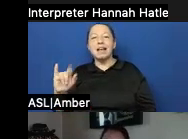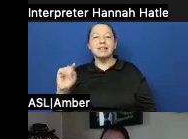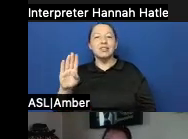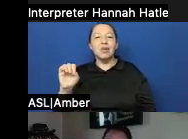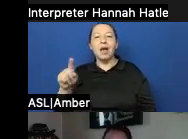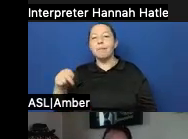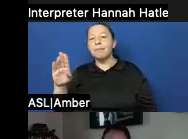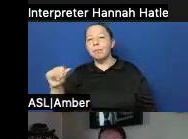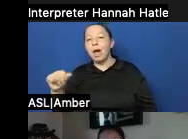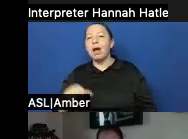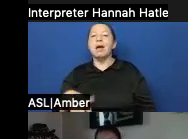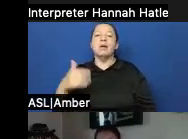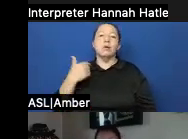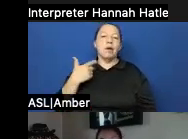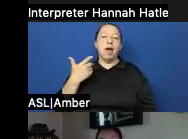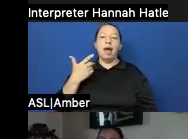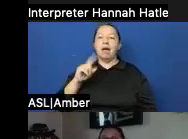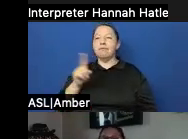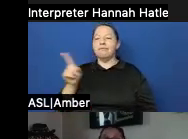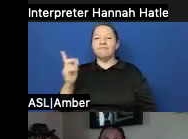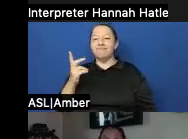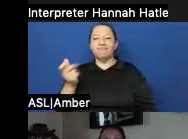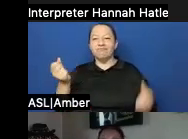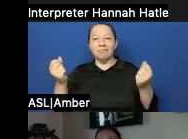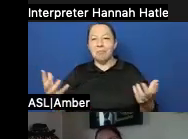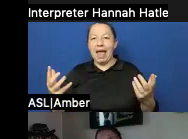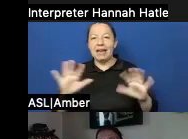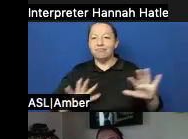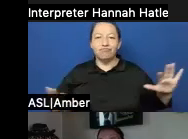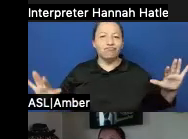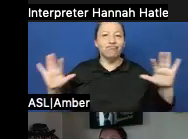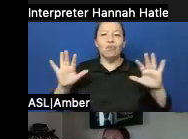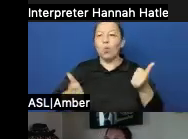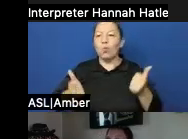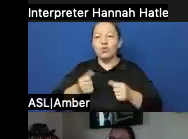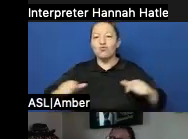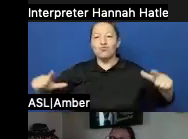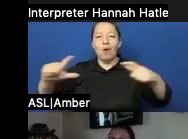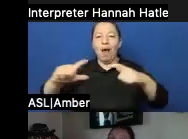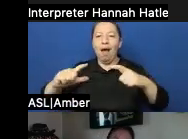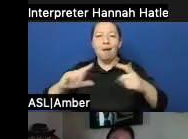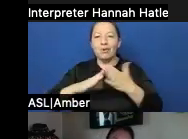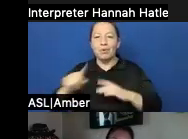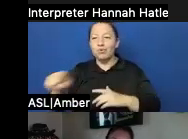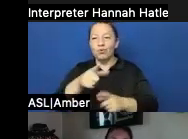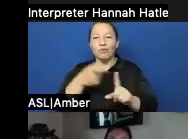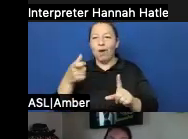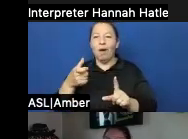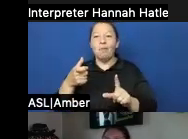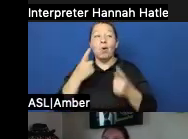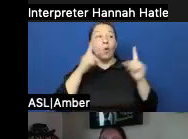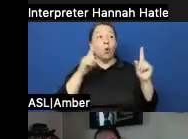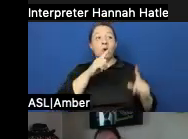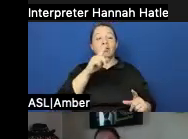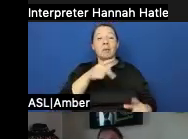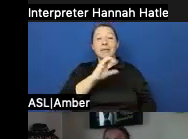Sasne, the Lenni Lenape, it doesn't matter. We have tribal communities. What's working in the Pacific Northwest might just have